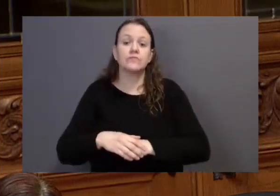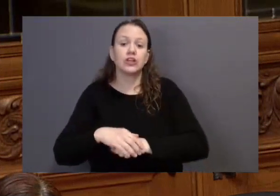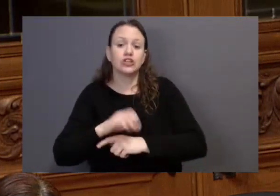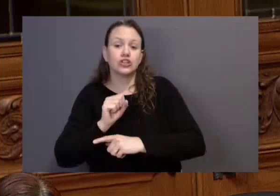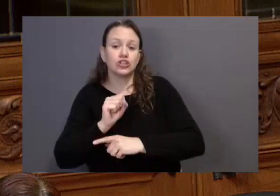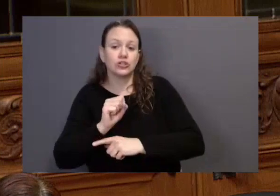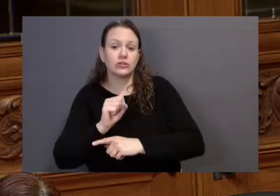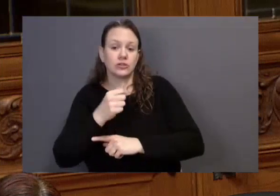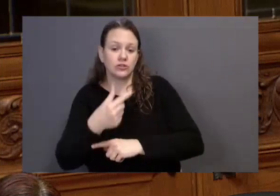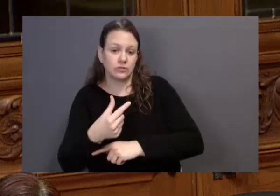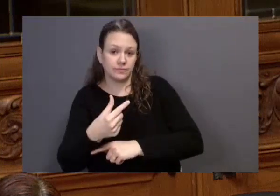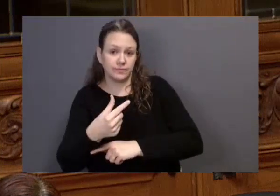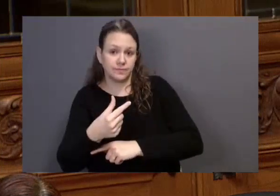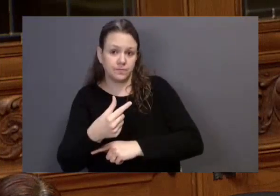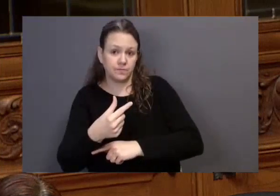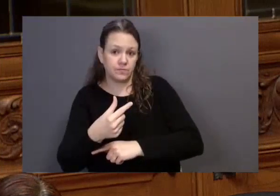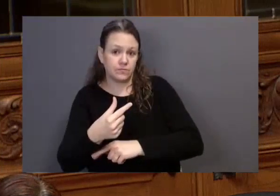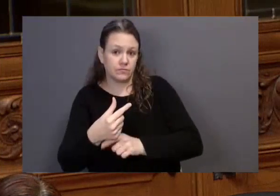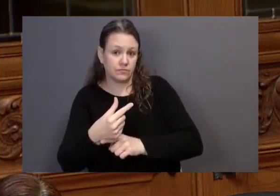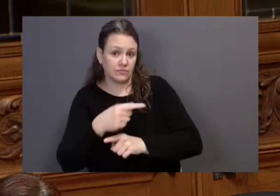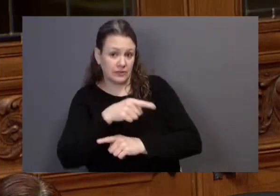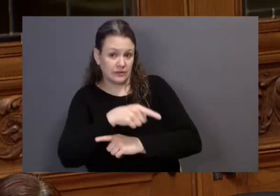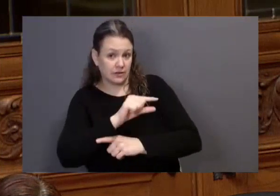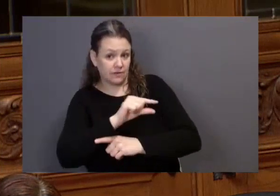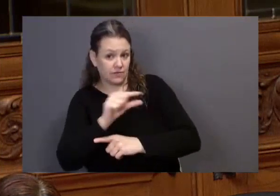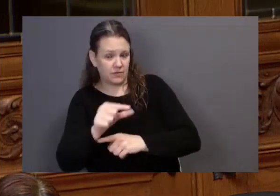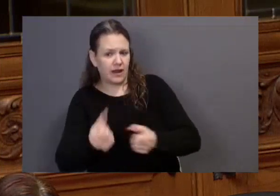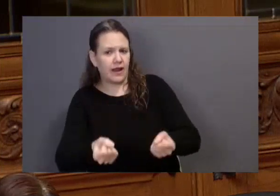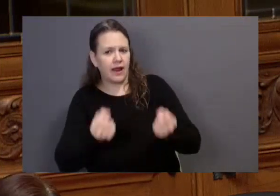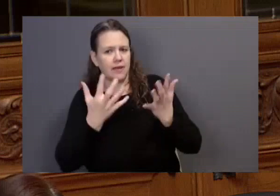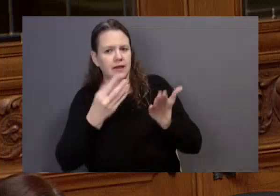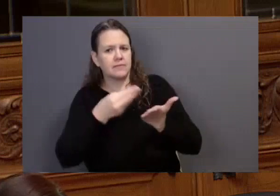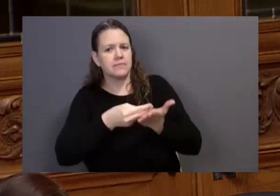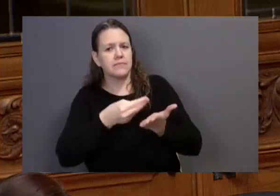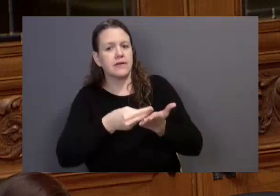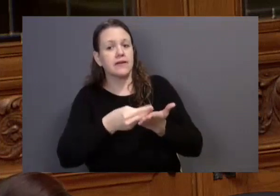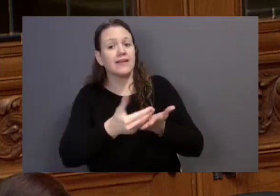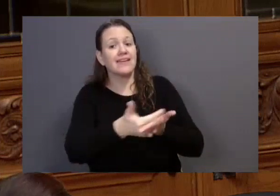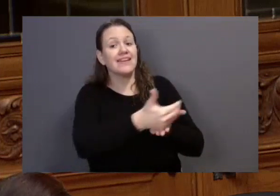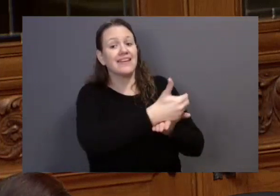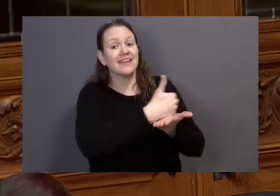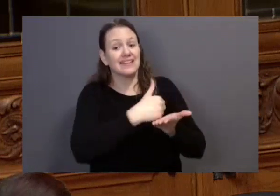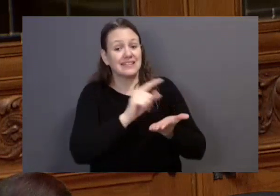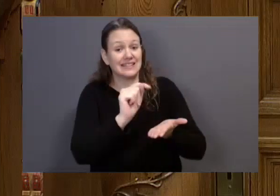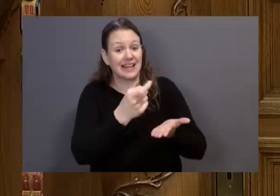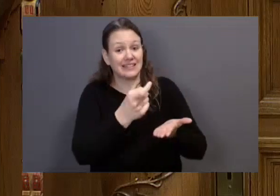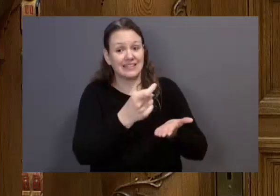transferred from taxpayers to drug dealers through the Safe Supply program?